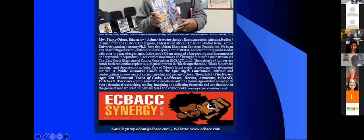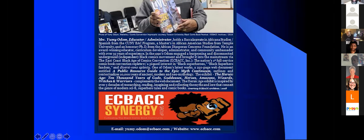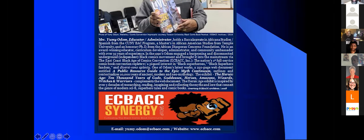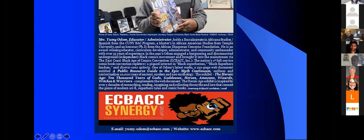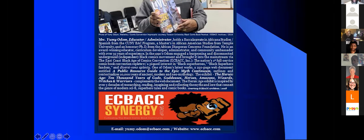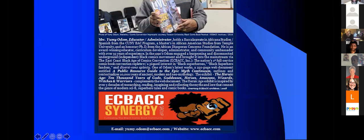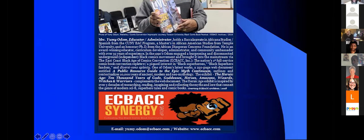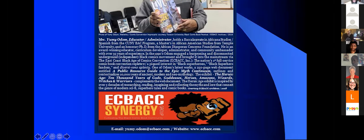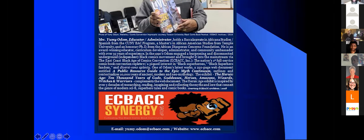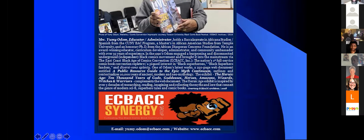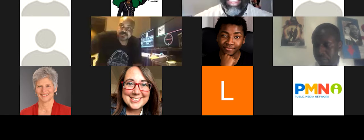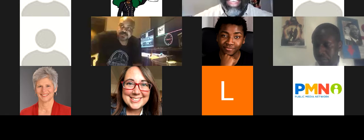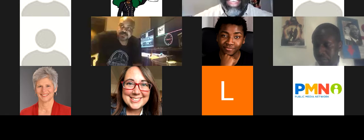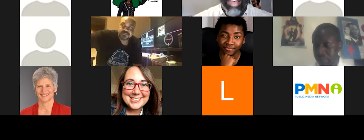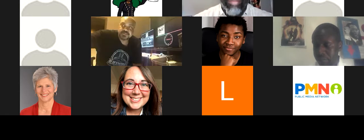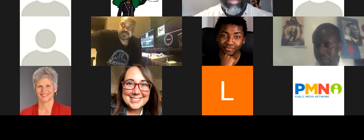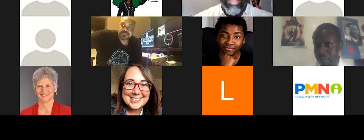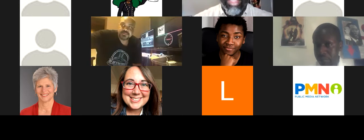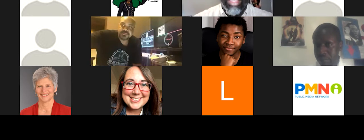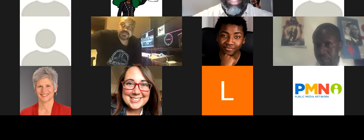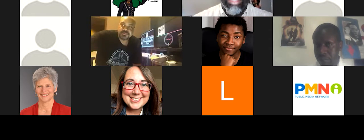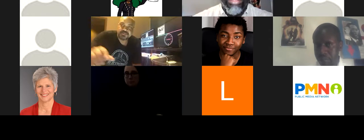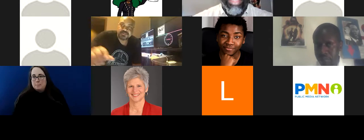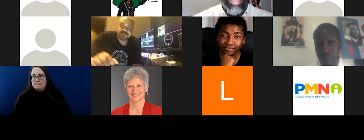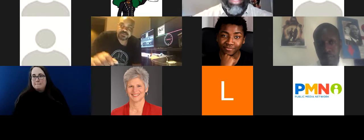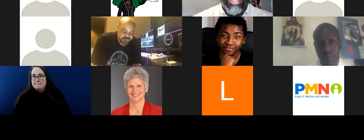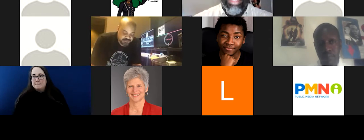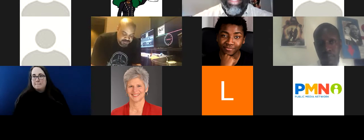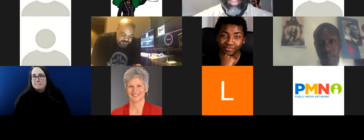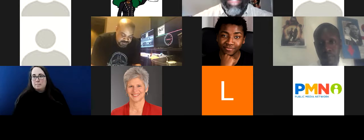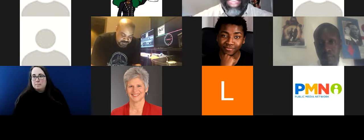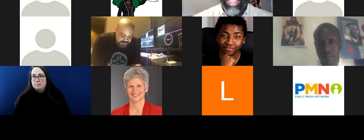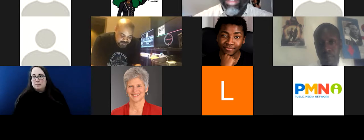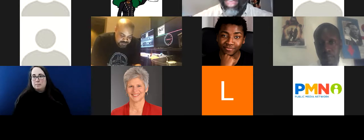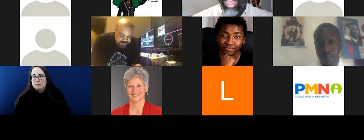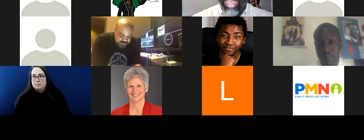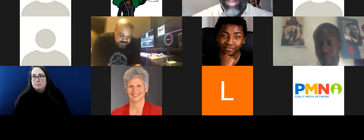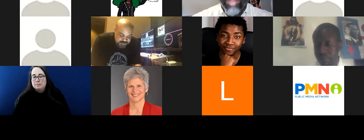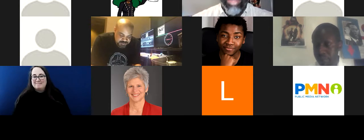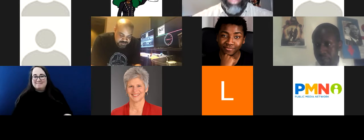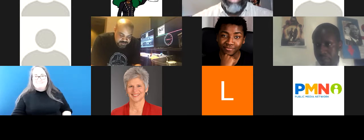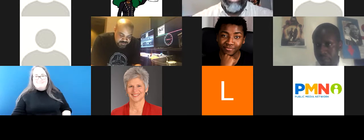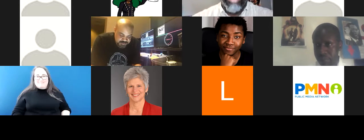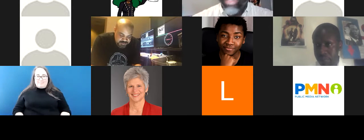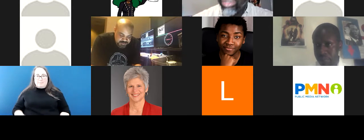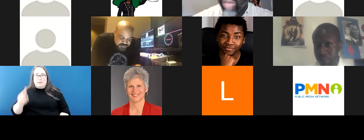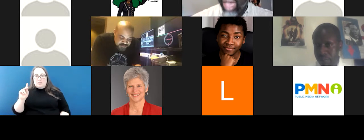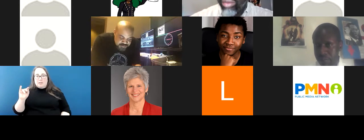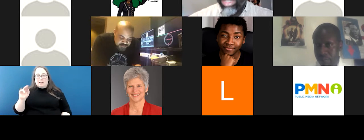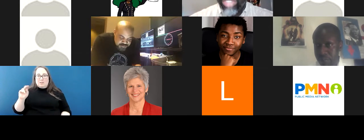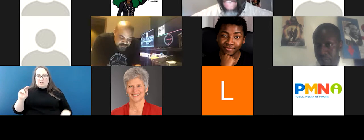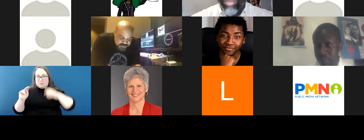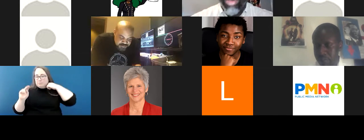Okay, we are back. So Kirsten, thank you. All right, we're going to turn now to